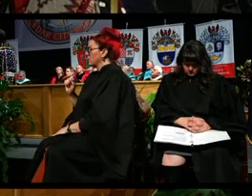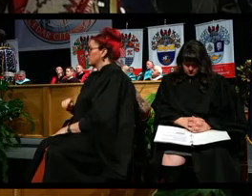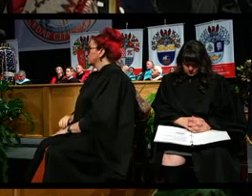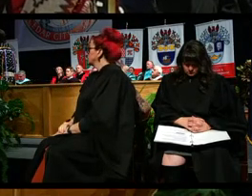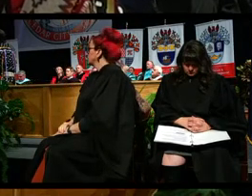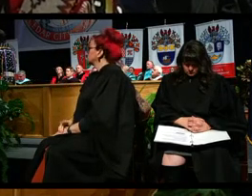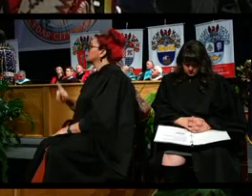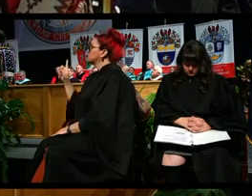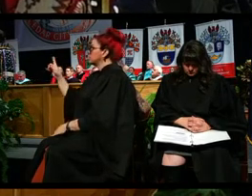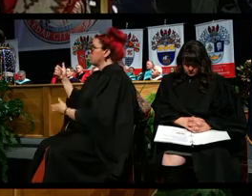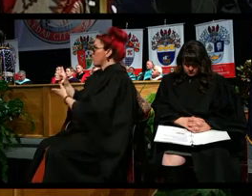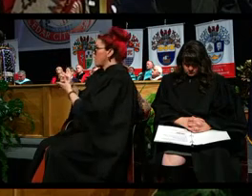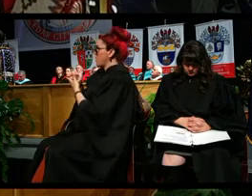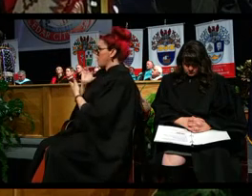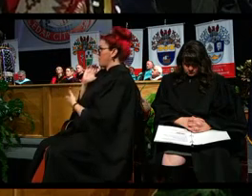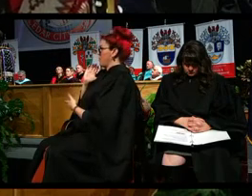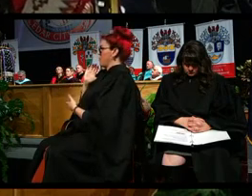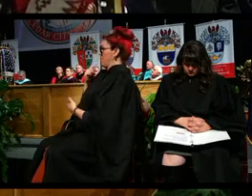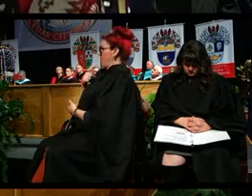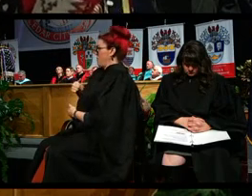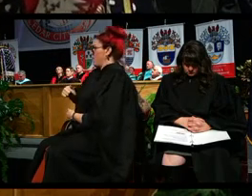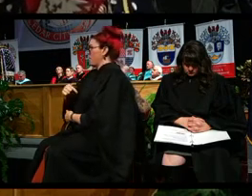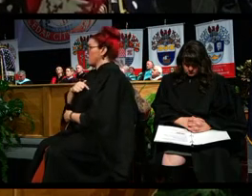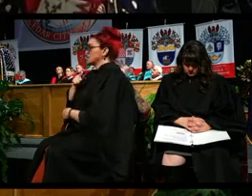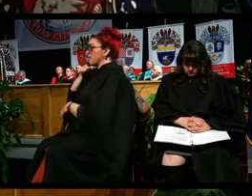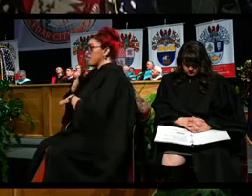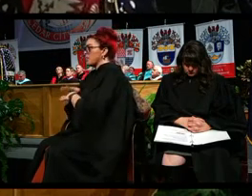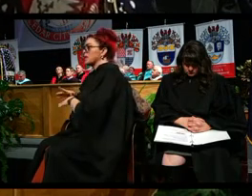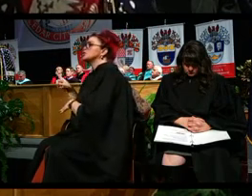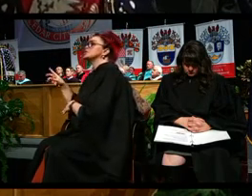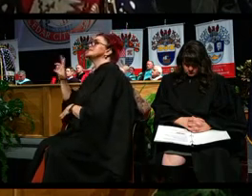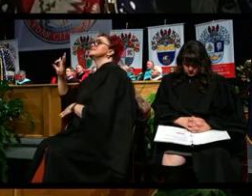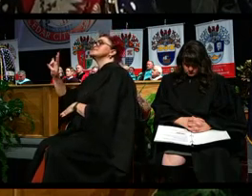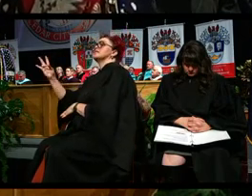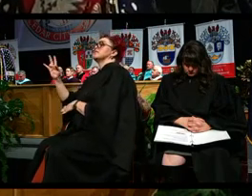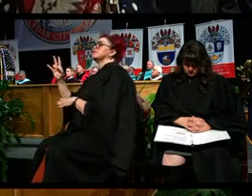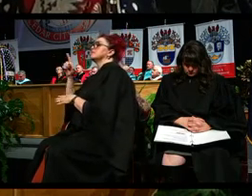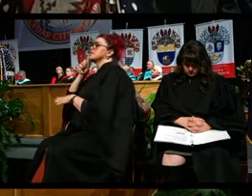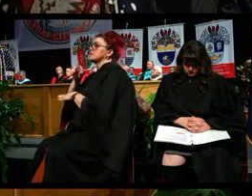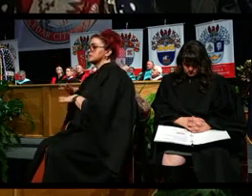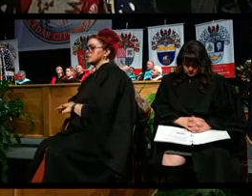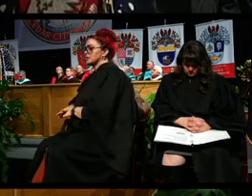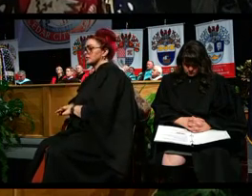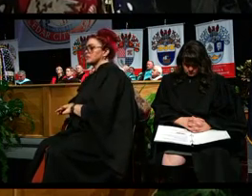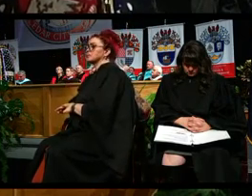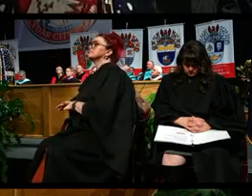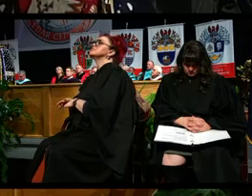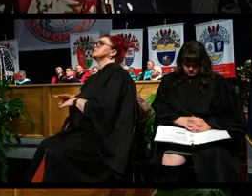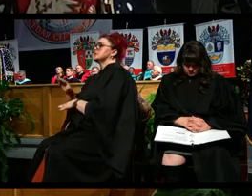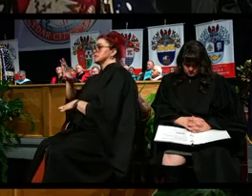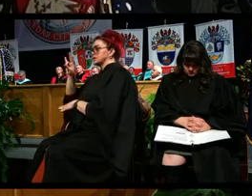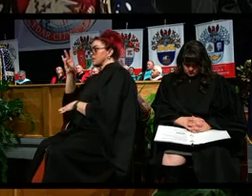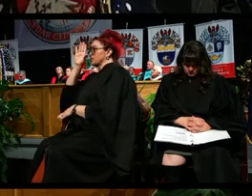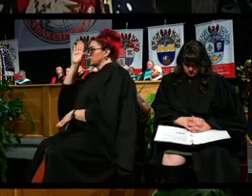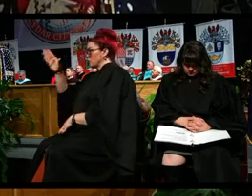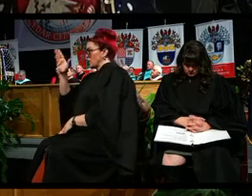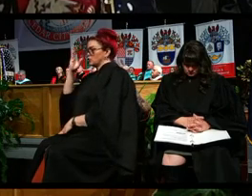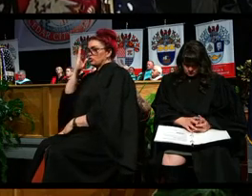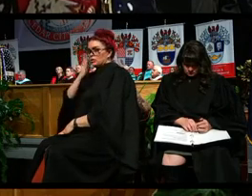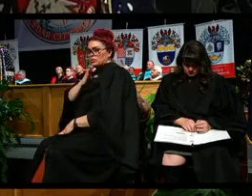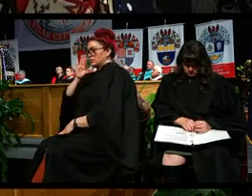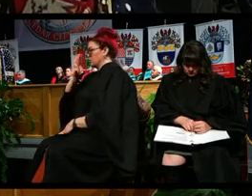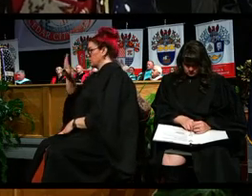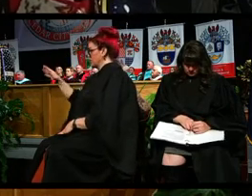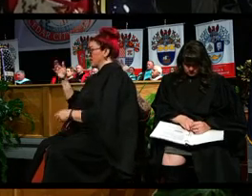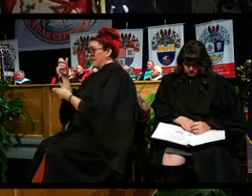and she'll help us in our life. And I bless her at that seventh blessing, seventh direction.